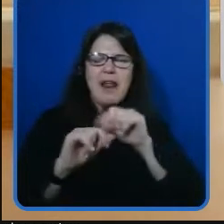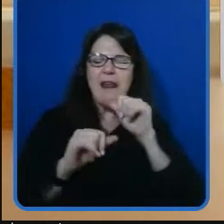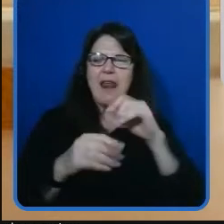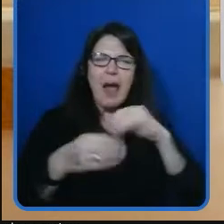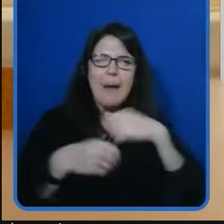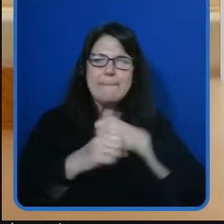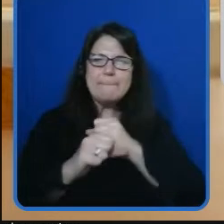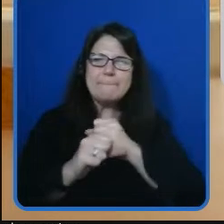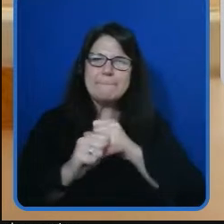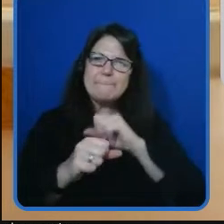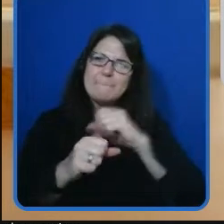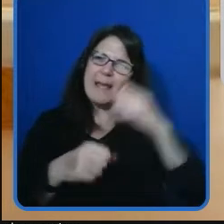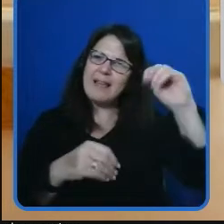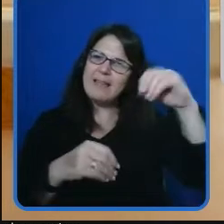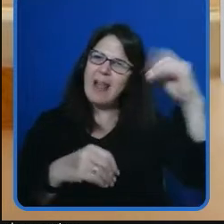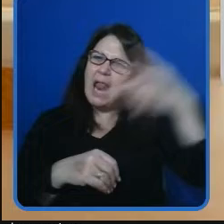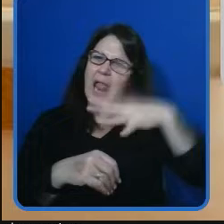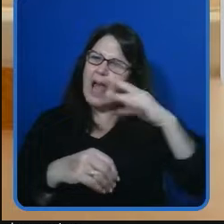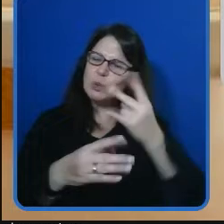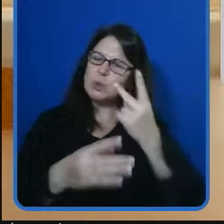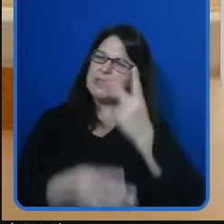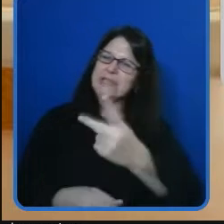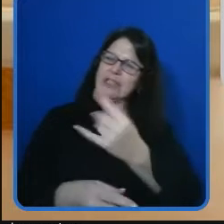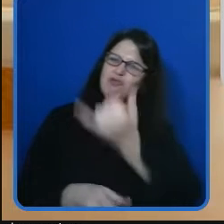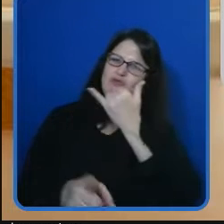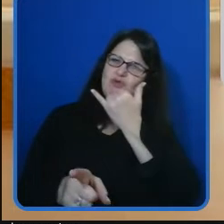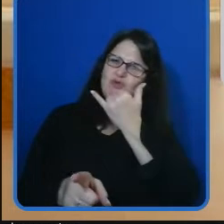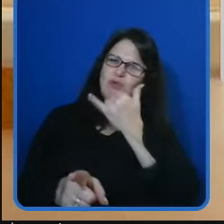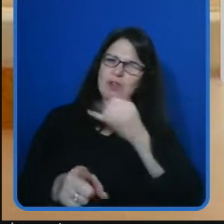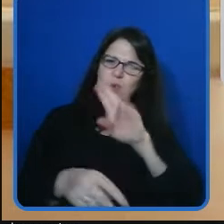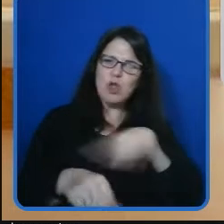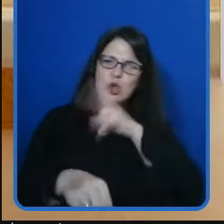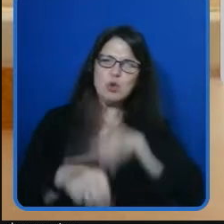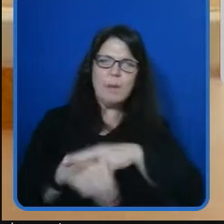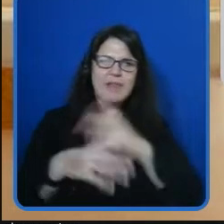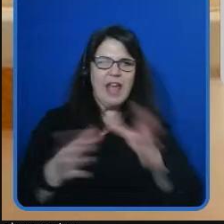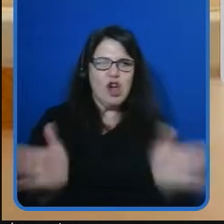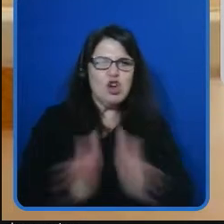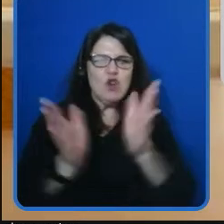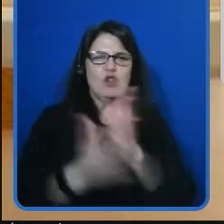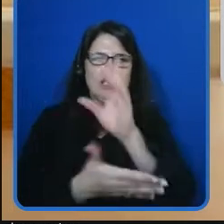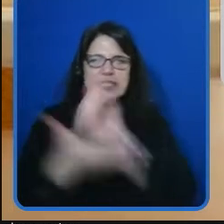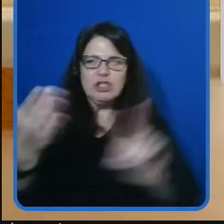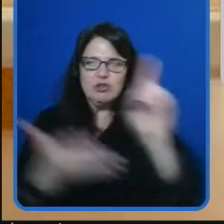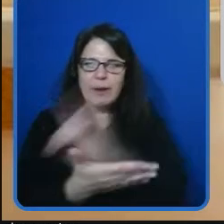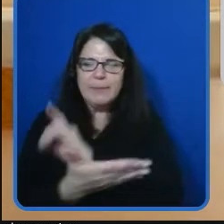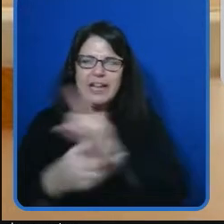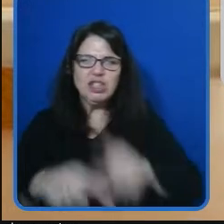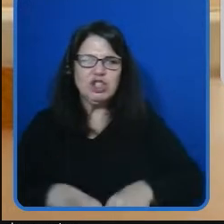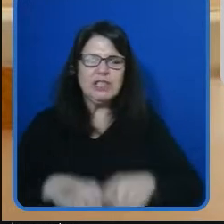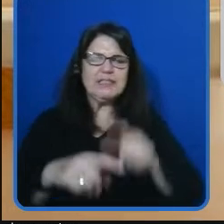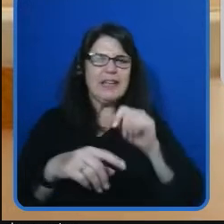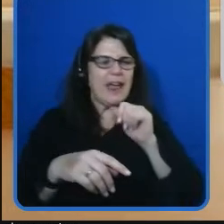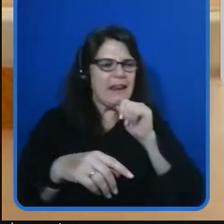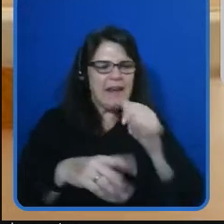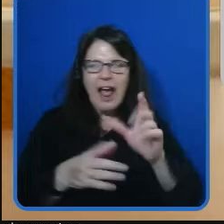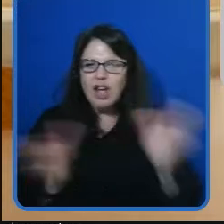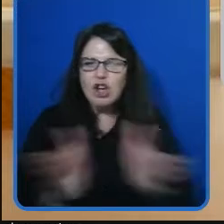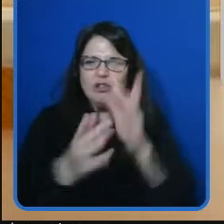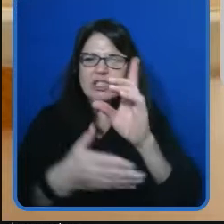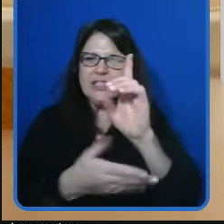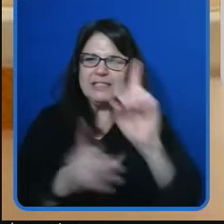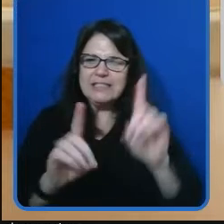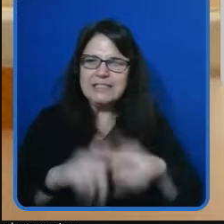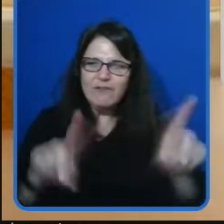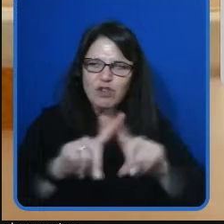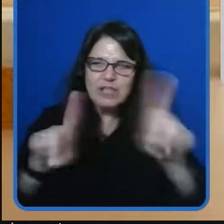in our companies that discourages differences and creates disproportionate opportunities for our colleagues whose identities are